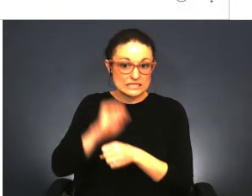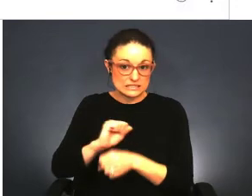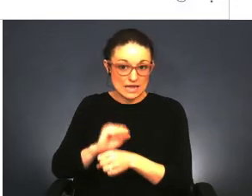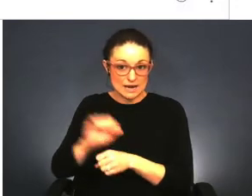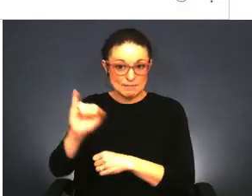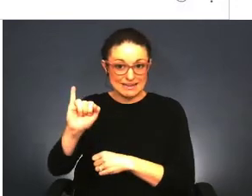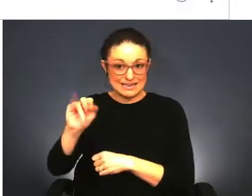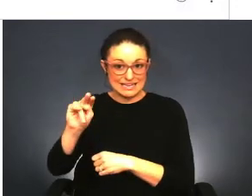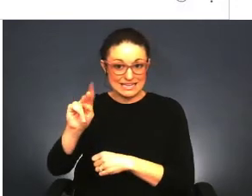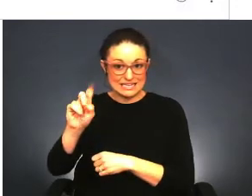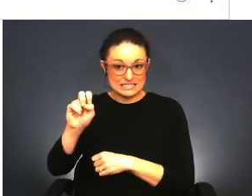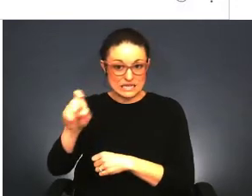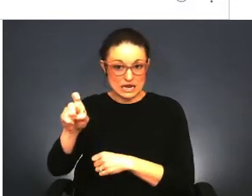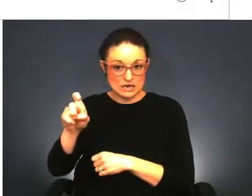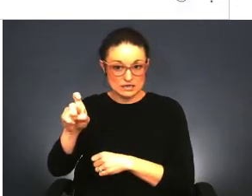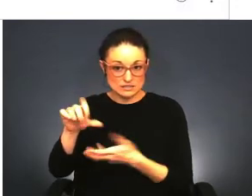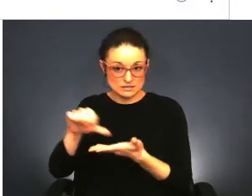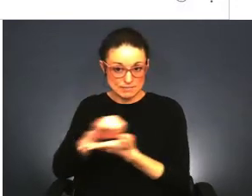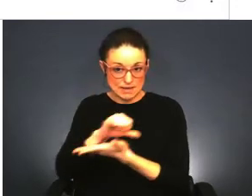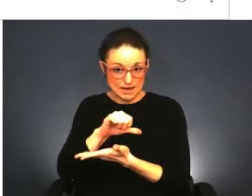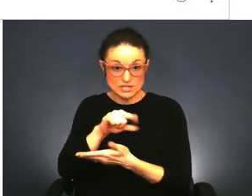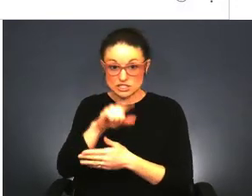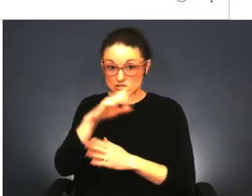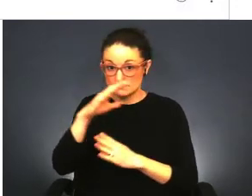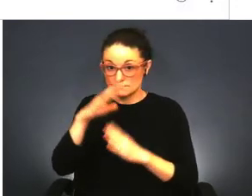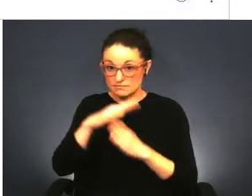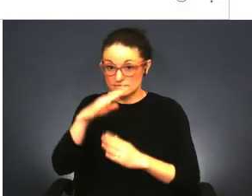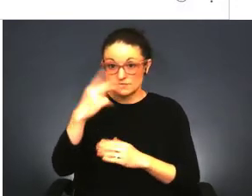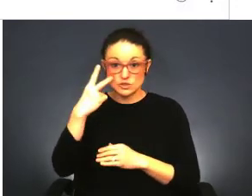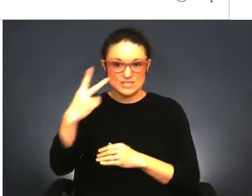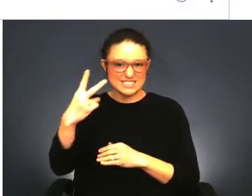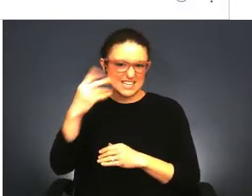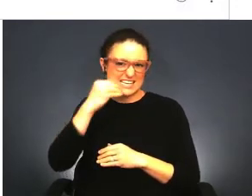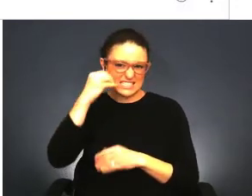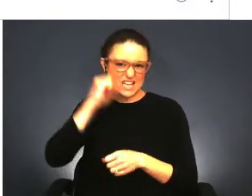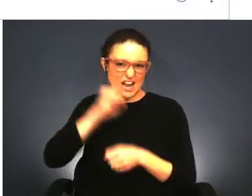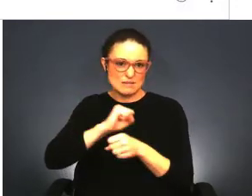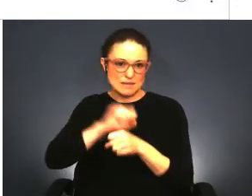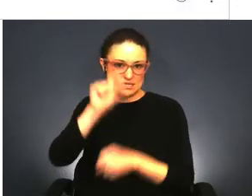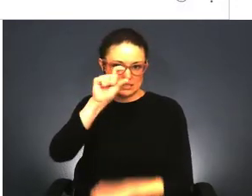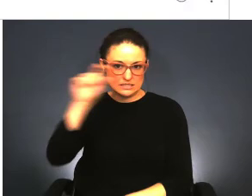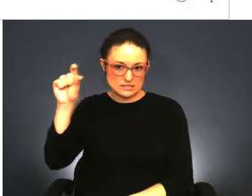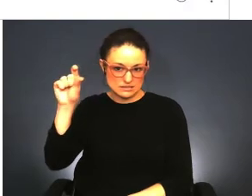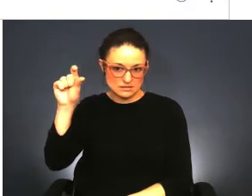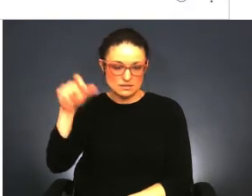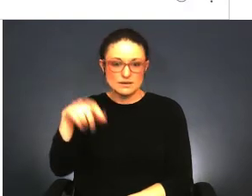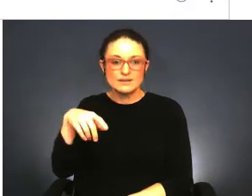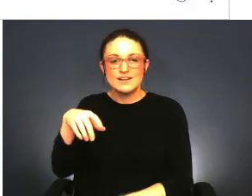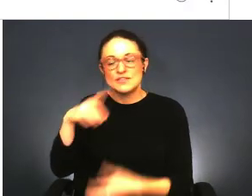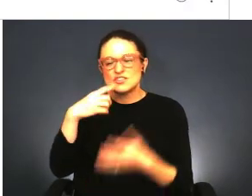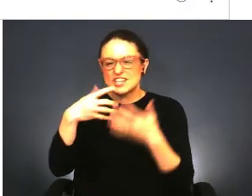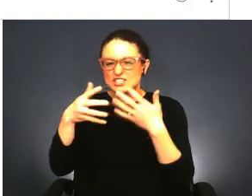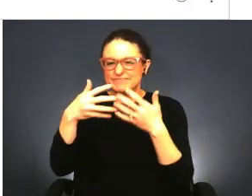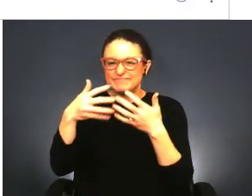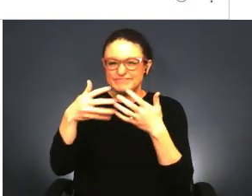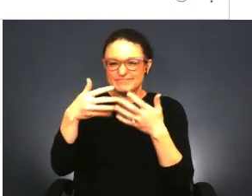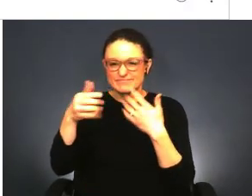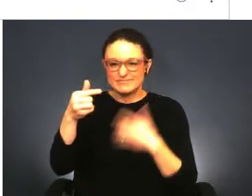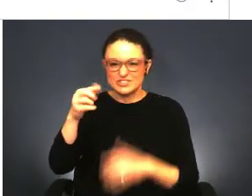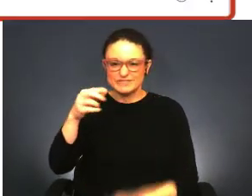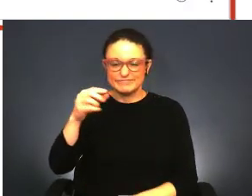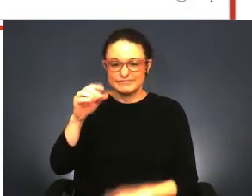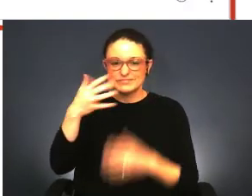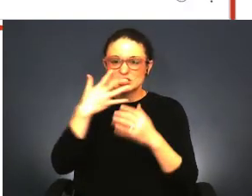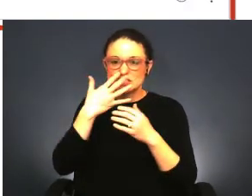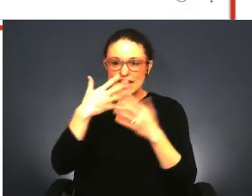page, what you see at the top is assignments. And you can see that there's a little bit of a shading there. And it looks like